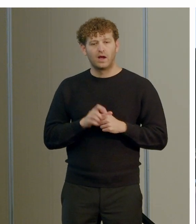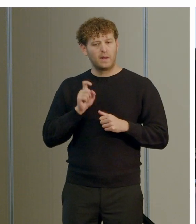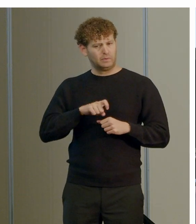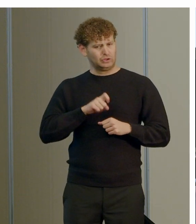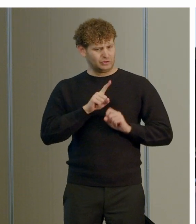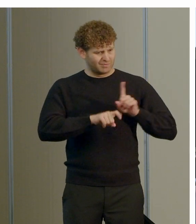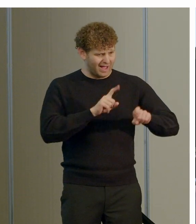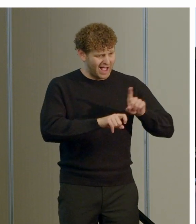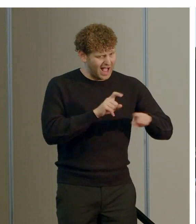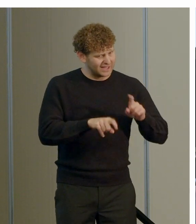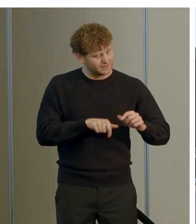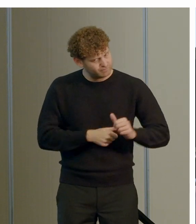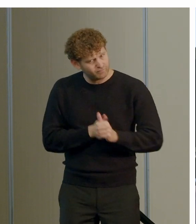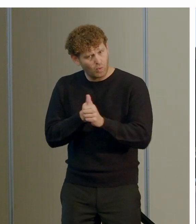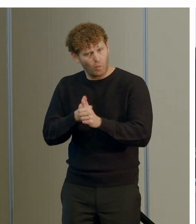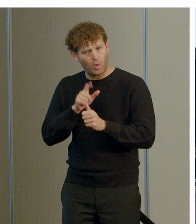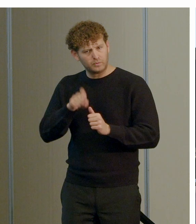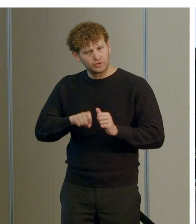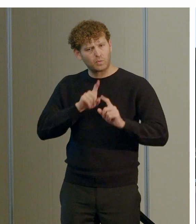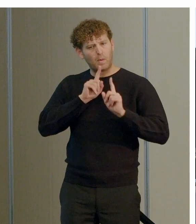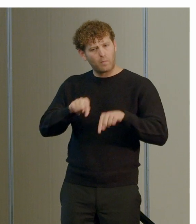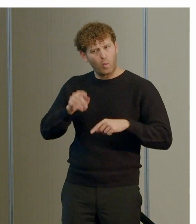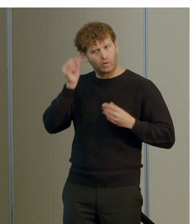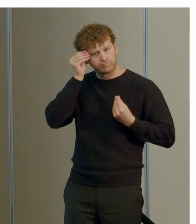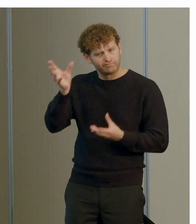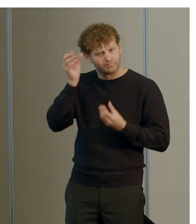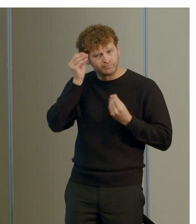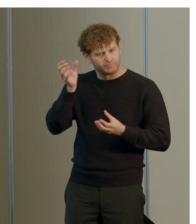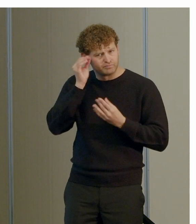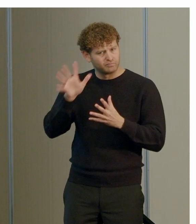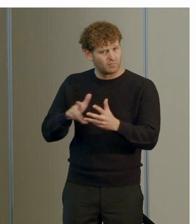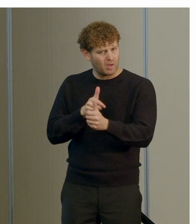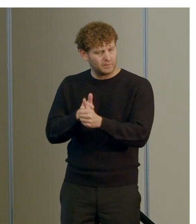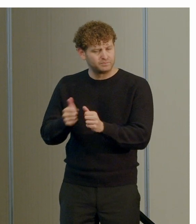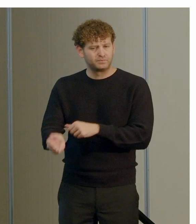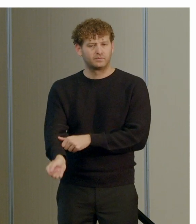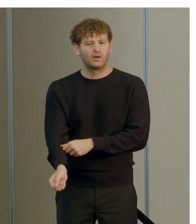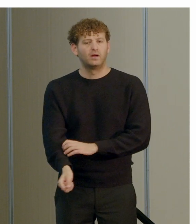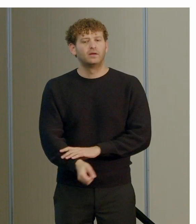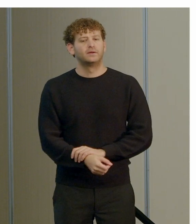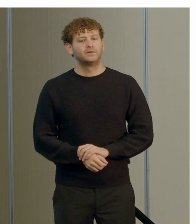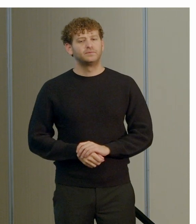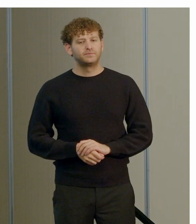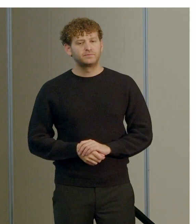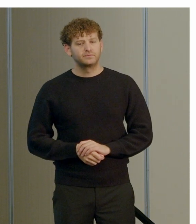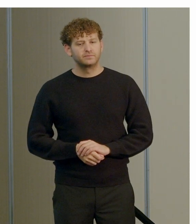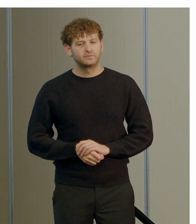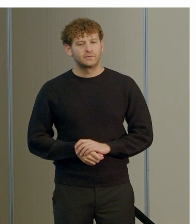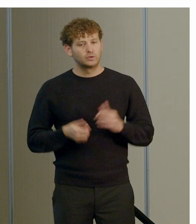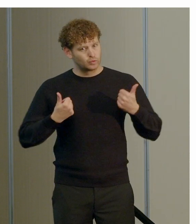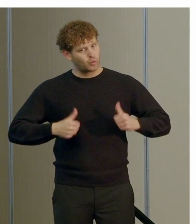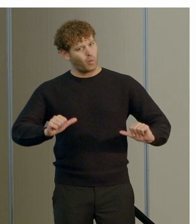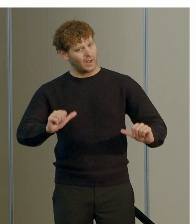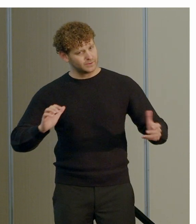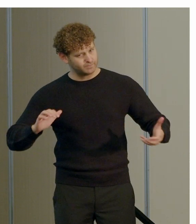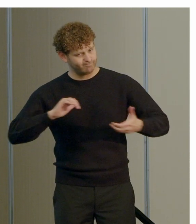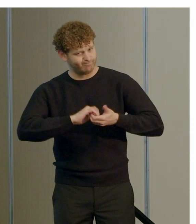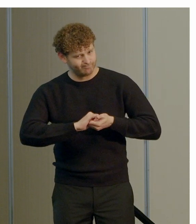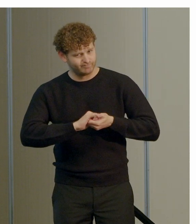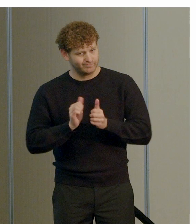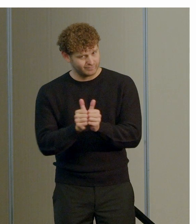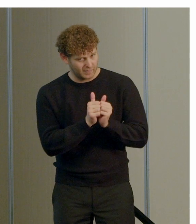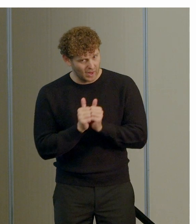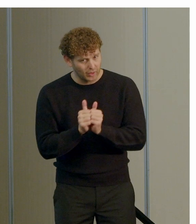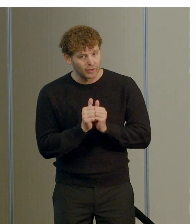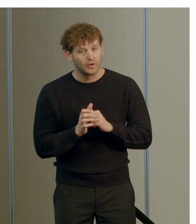way where we're trying to bring this together. And again, continuing the collaboration with the countries that I mentioned is just